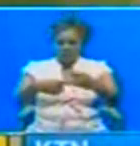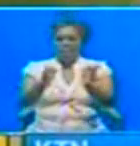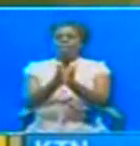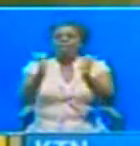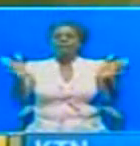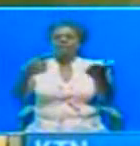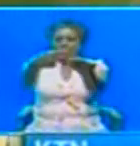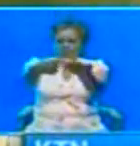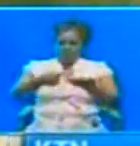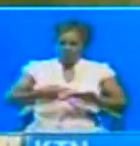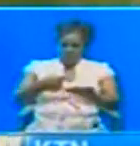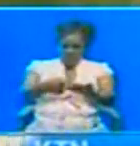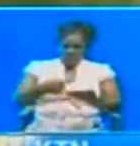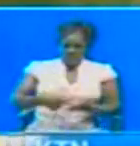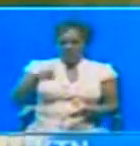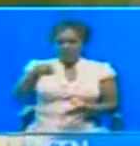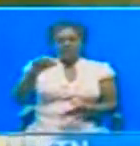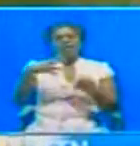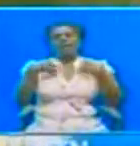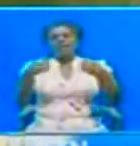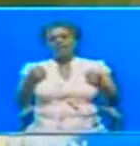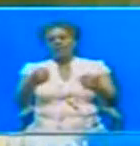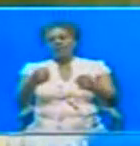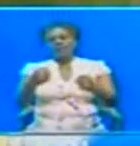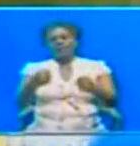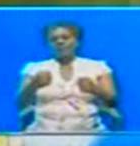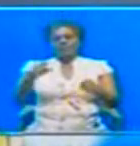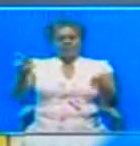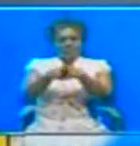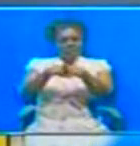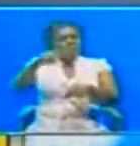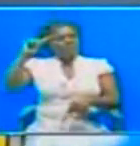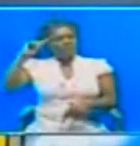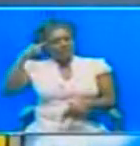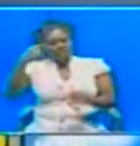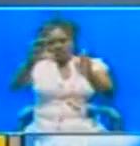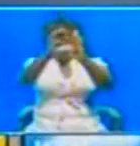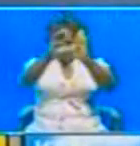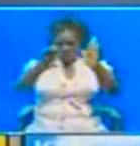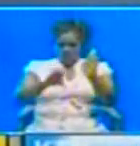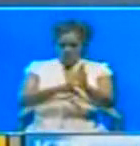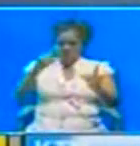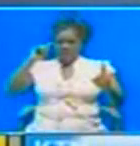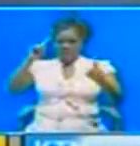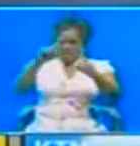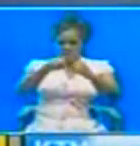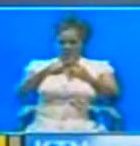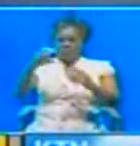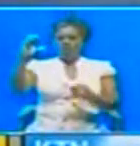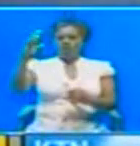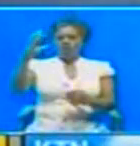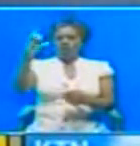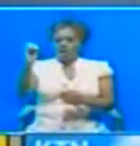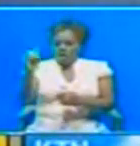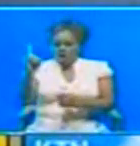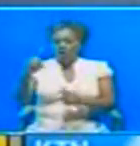public debate. I think that is a healthy thing. And I think that the Constitution intended that the court will always